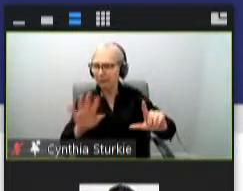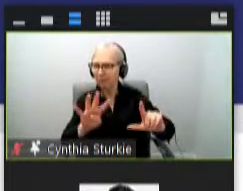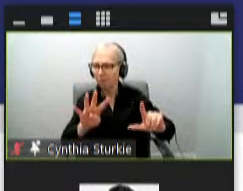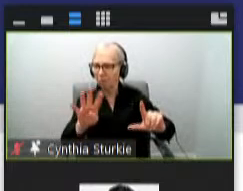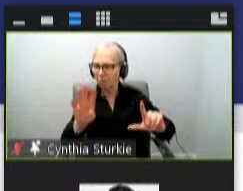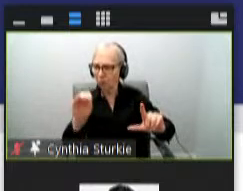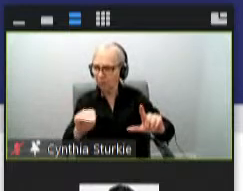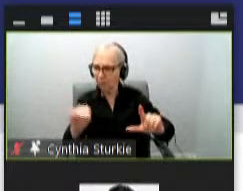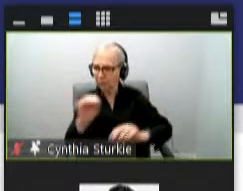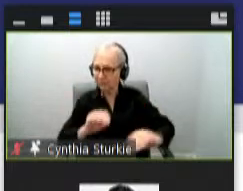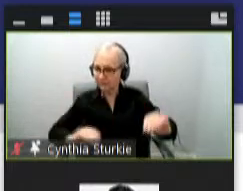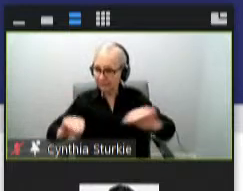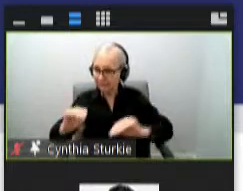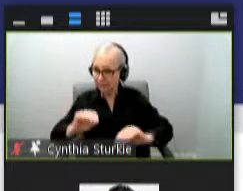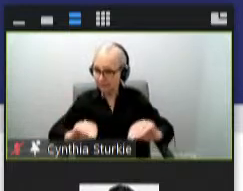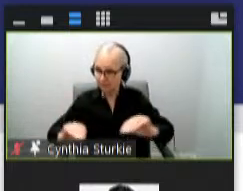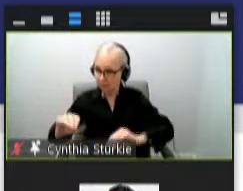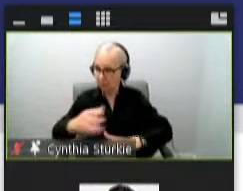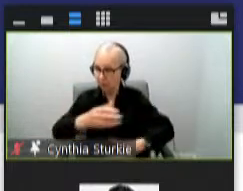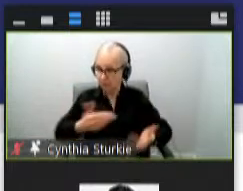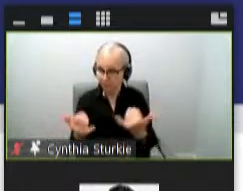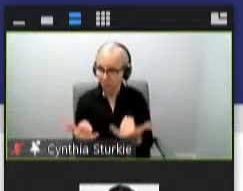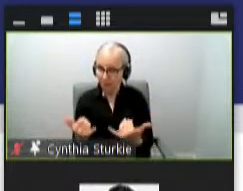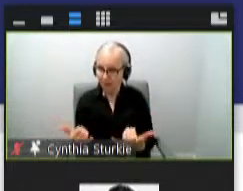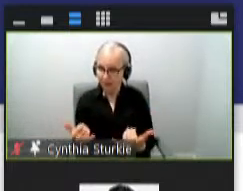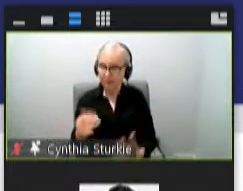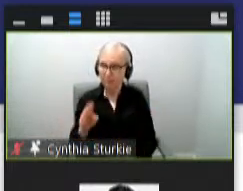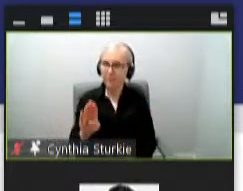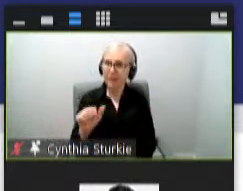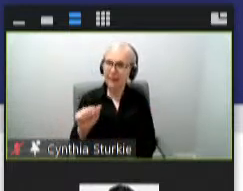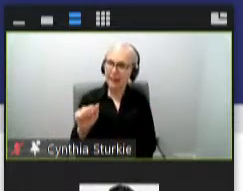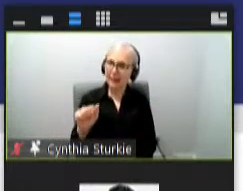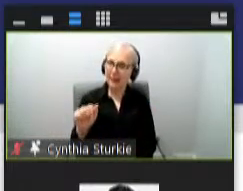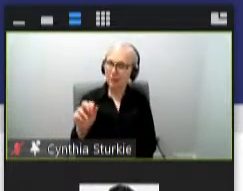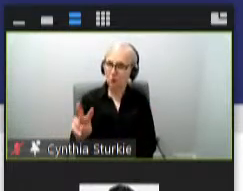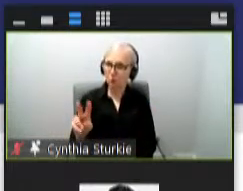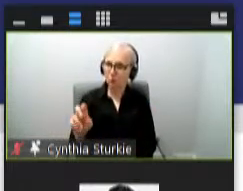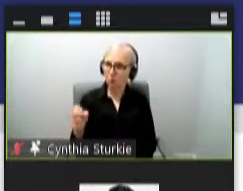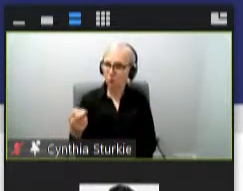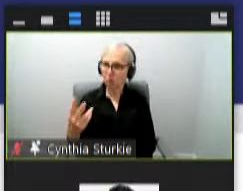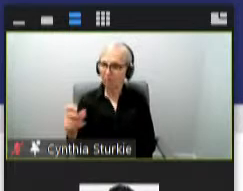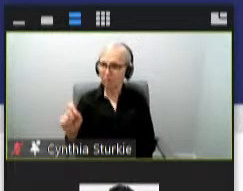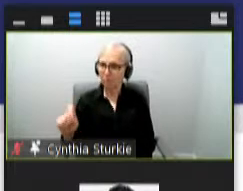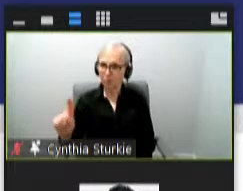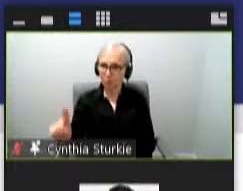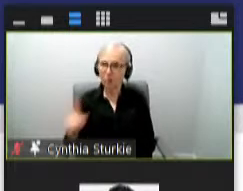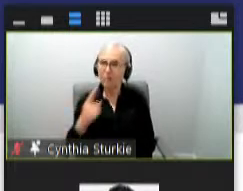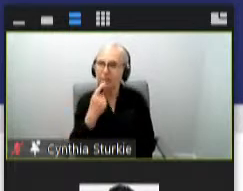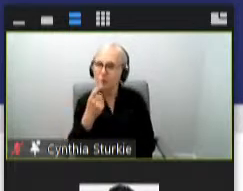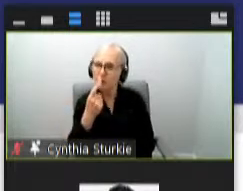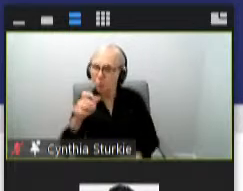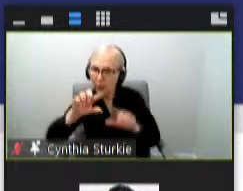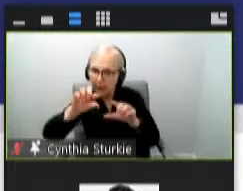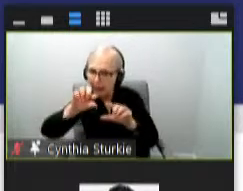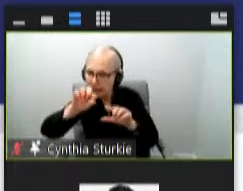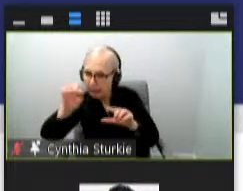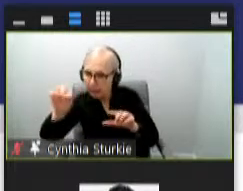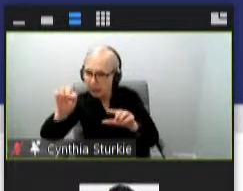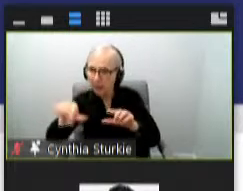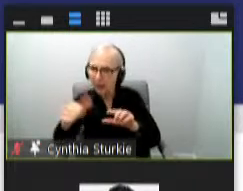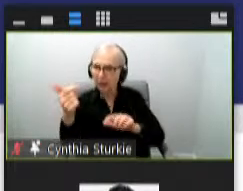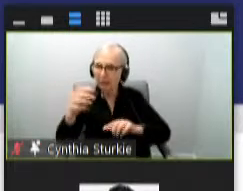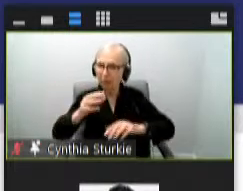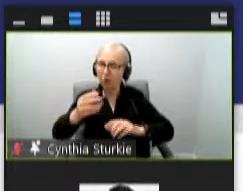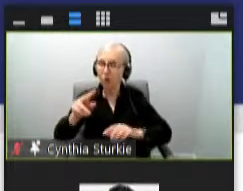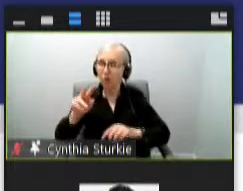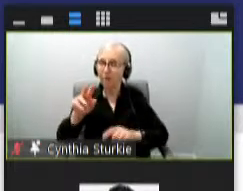circulating in Colorado is BA 2.12.1. On the far right end of this figure, that is shown in red. You can see other variants that are circulating